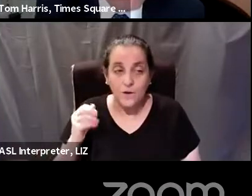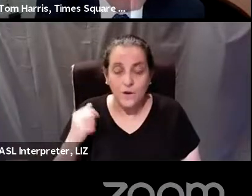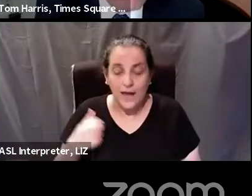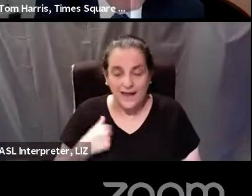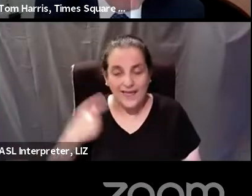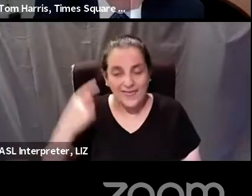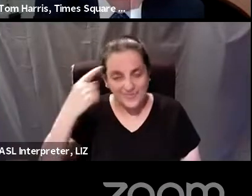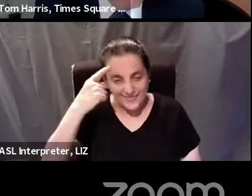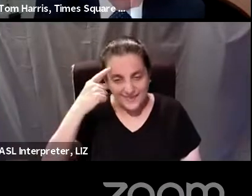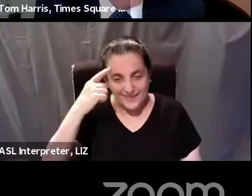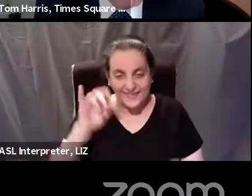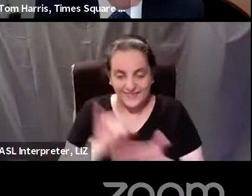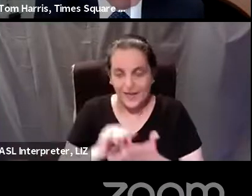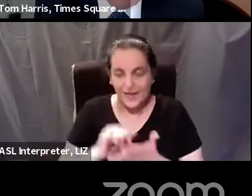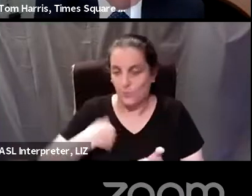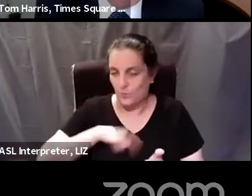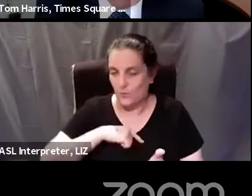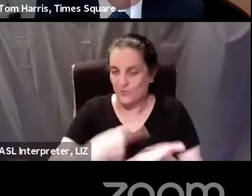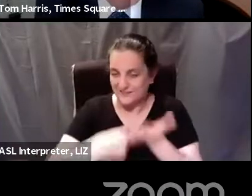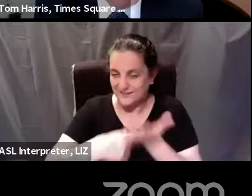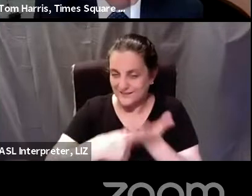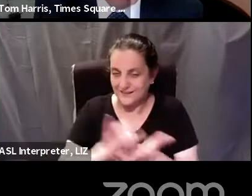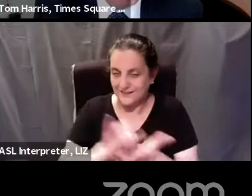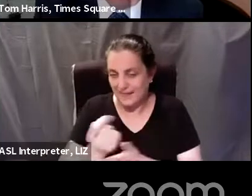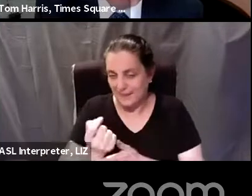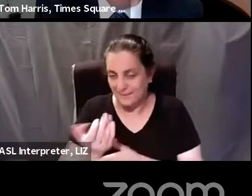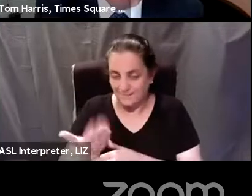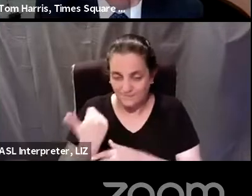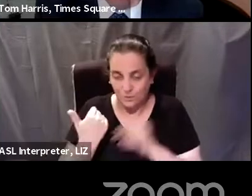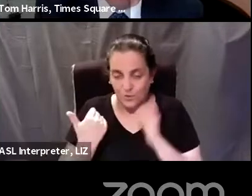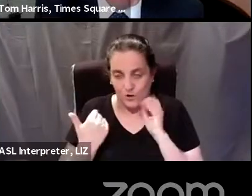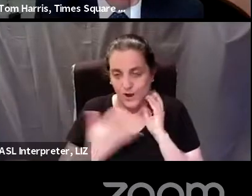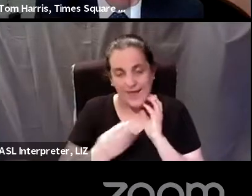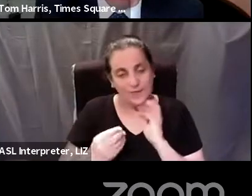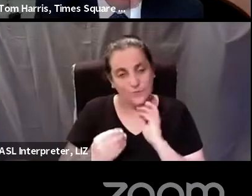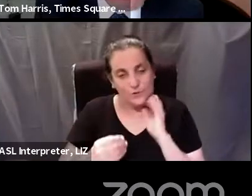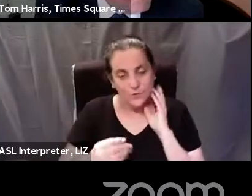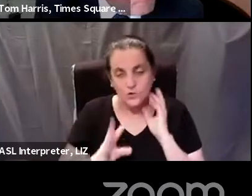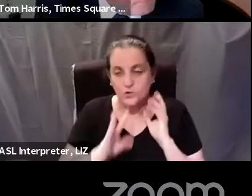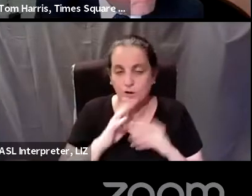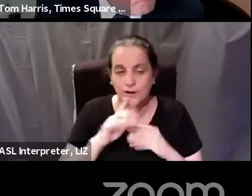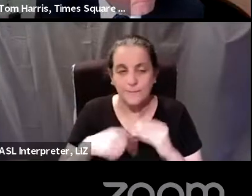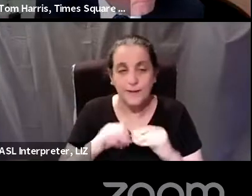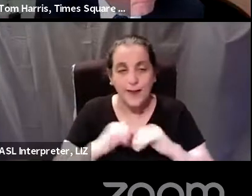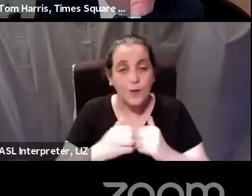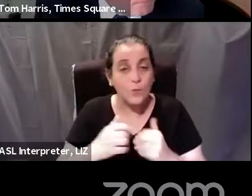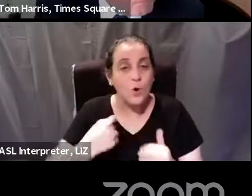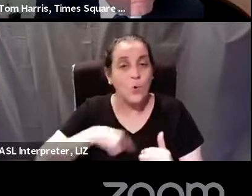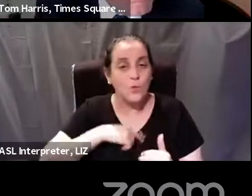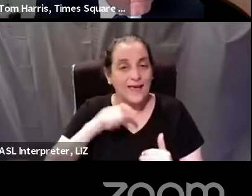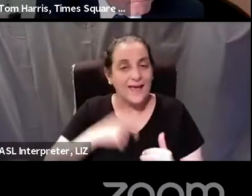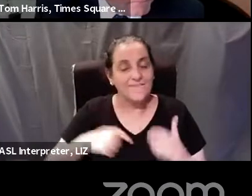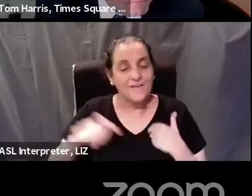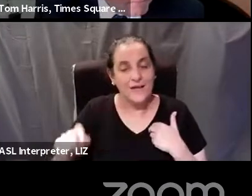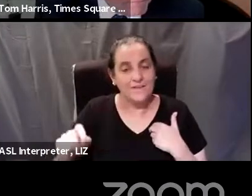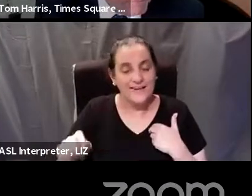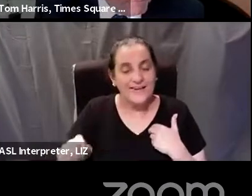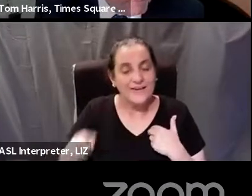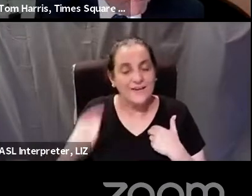and I were speaking about a little bit, and you had been talking about how there's a need for something that's in